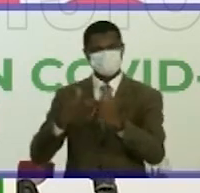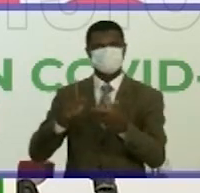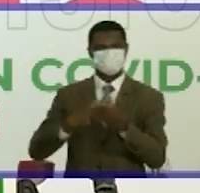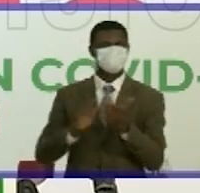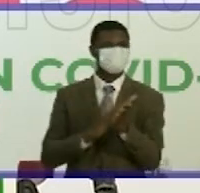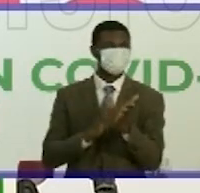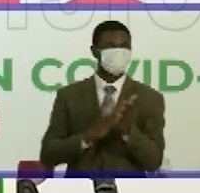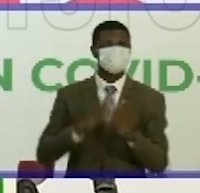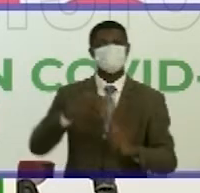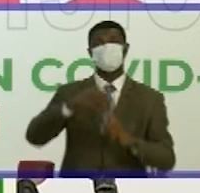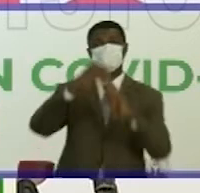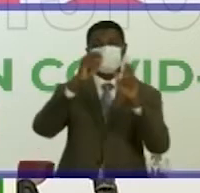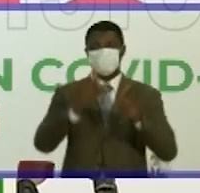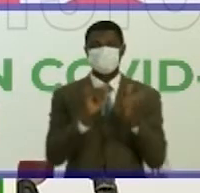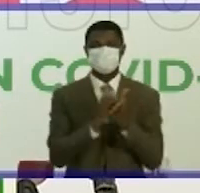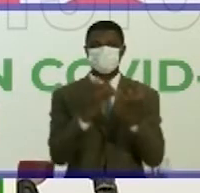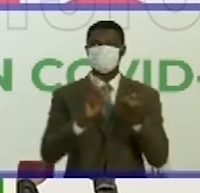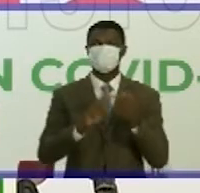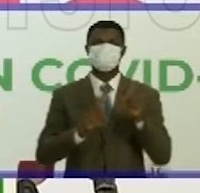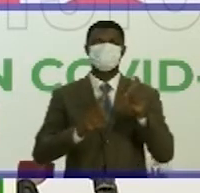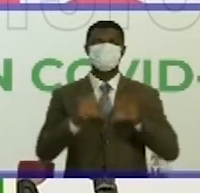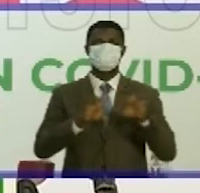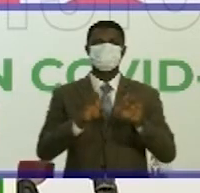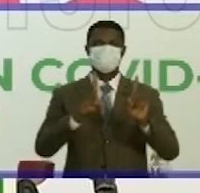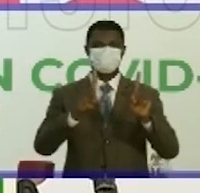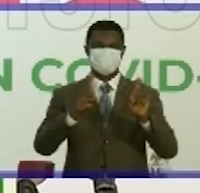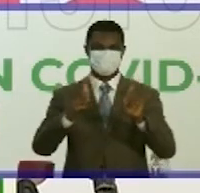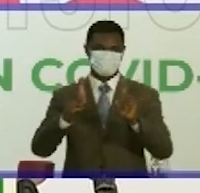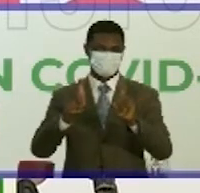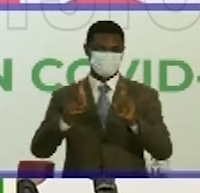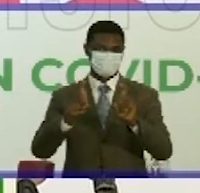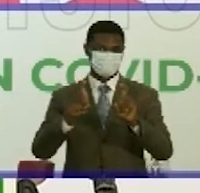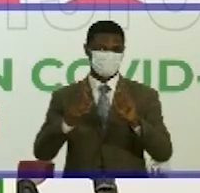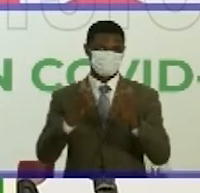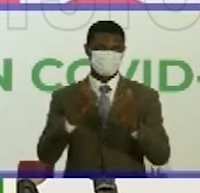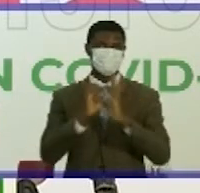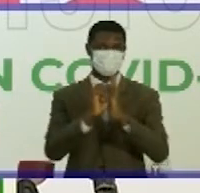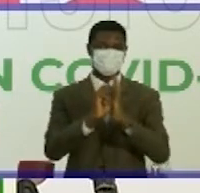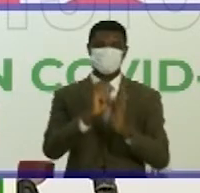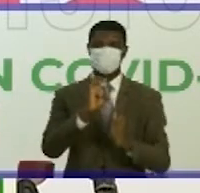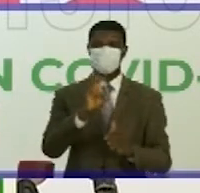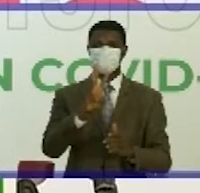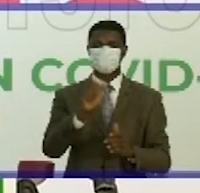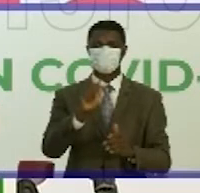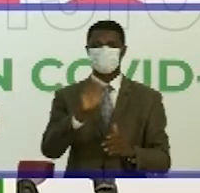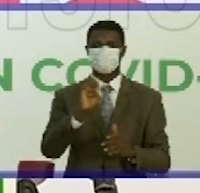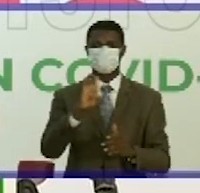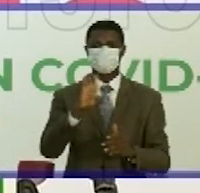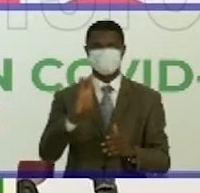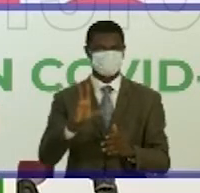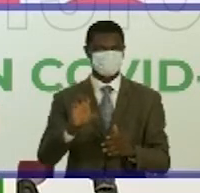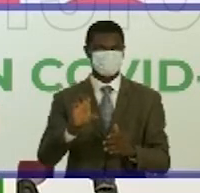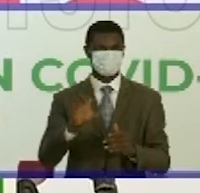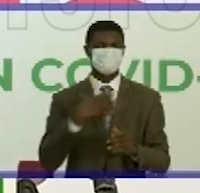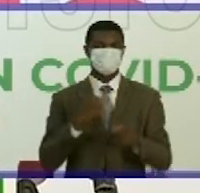African examinations, and other examinations as provided for by the Federal Minister of